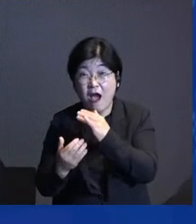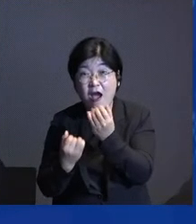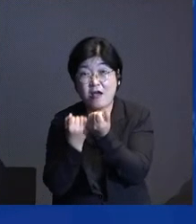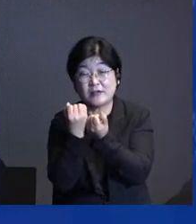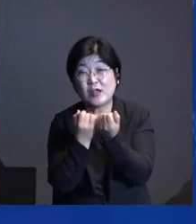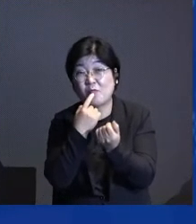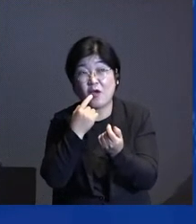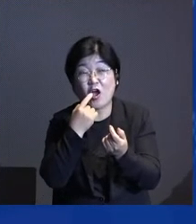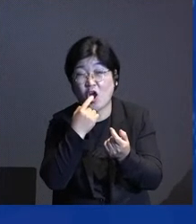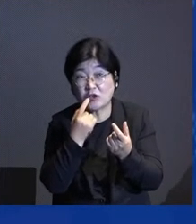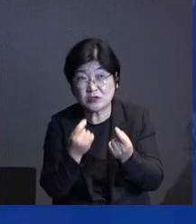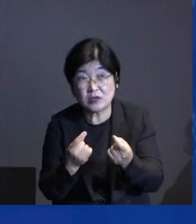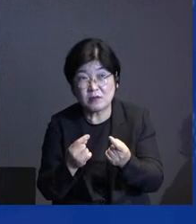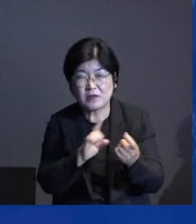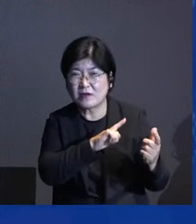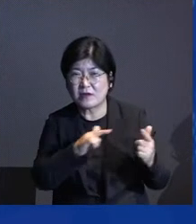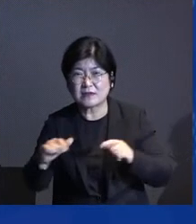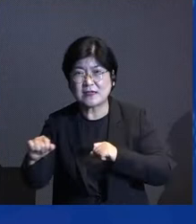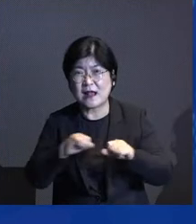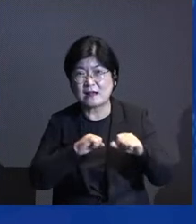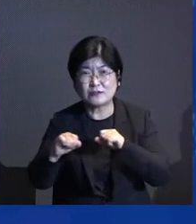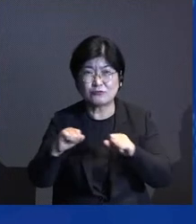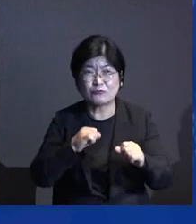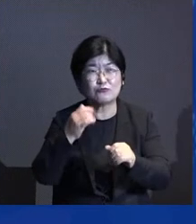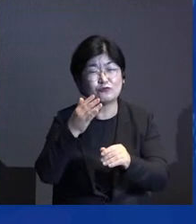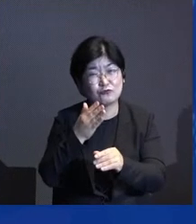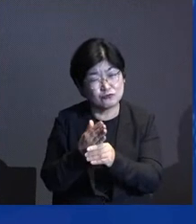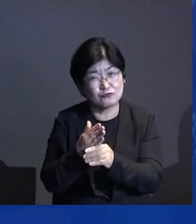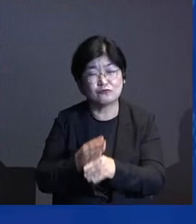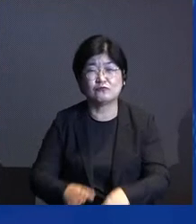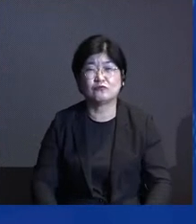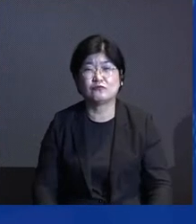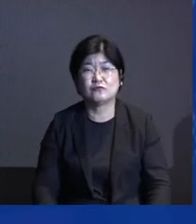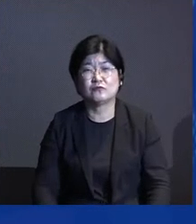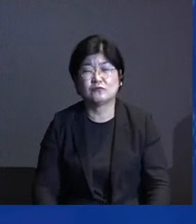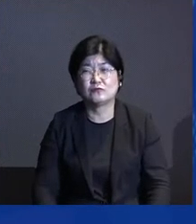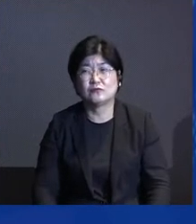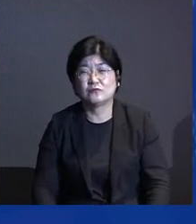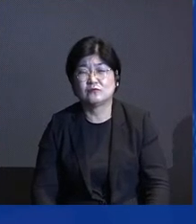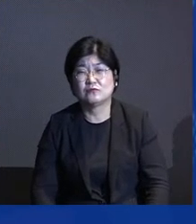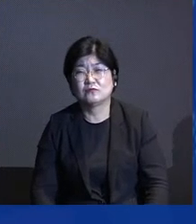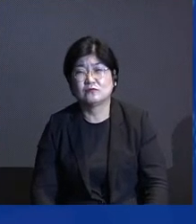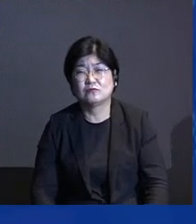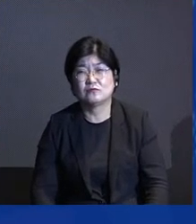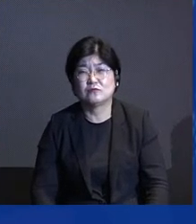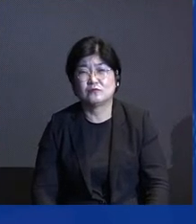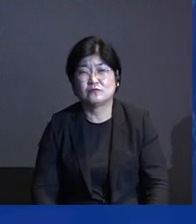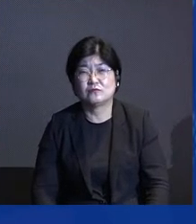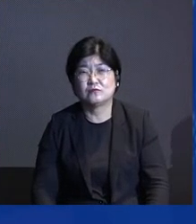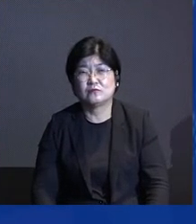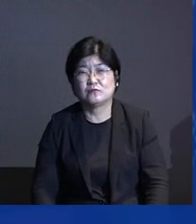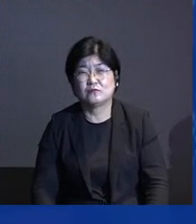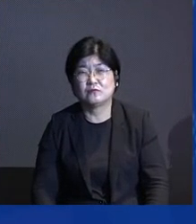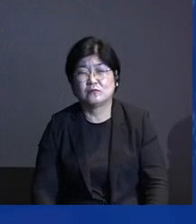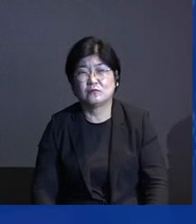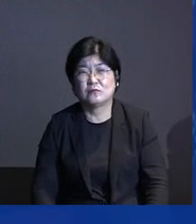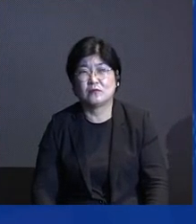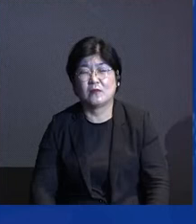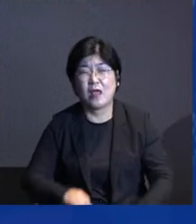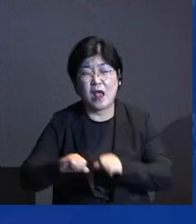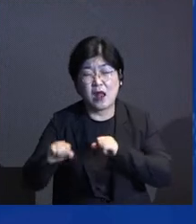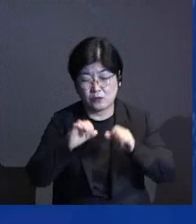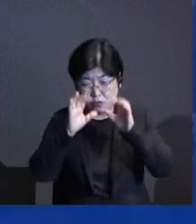very diverse, and older people and community in general are very diverse. So to meet with this, the club is